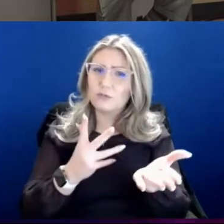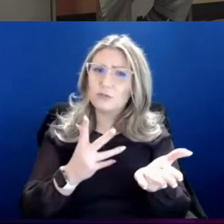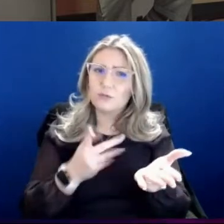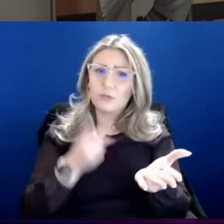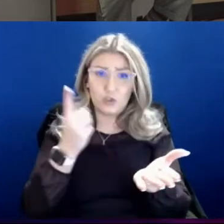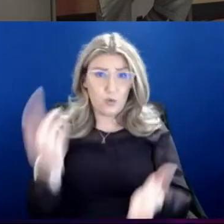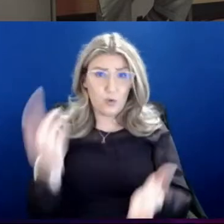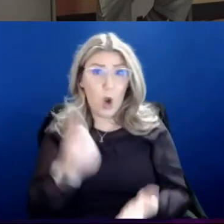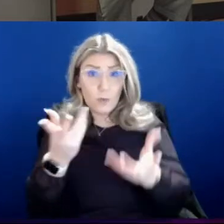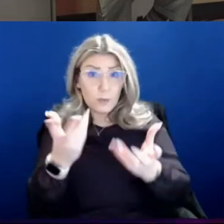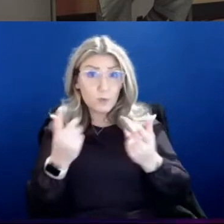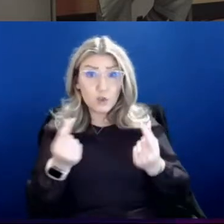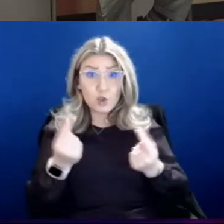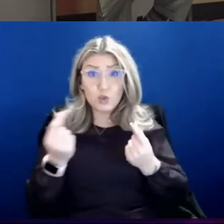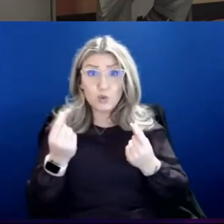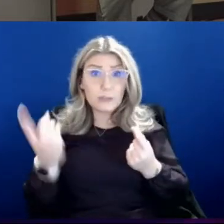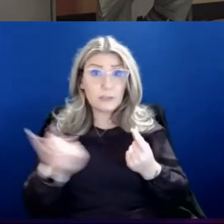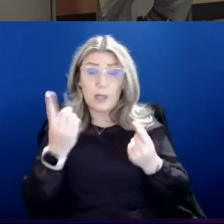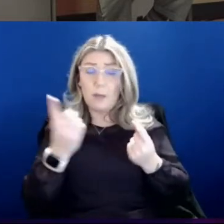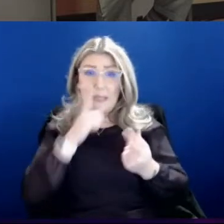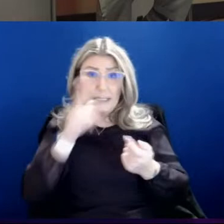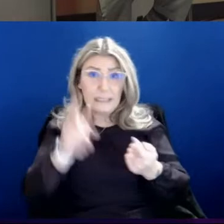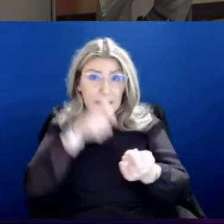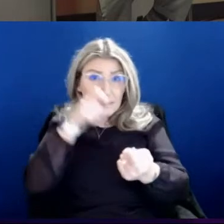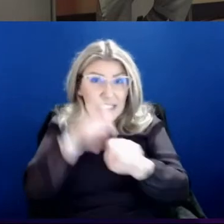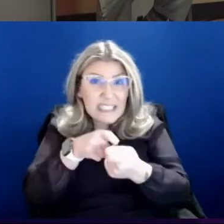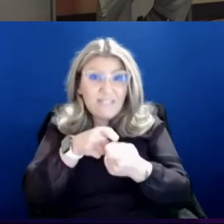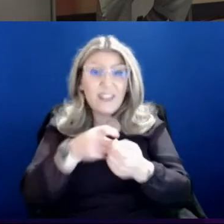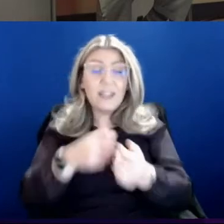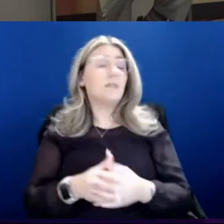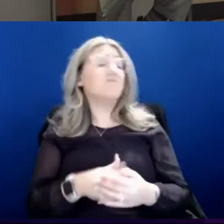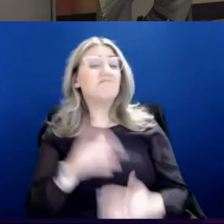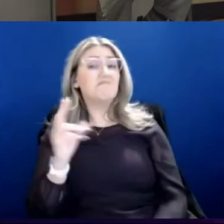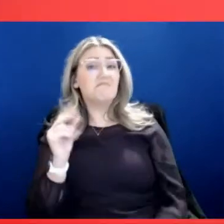to do something hyper-specific? No, I